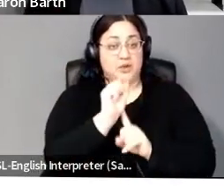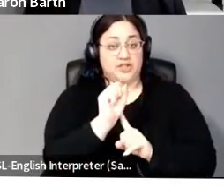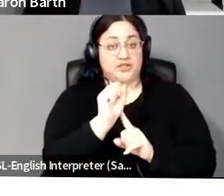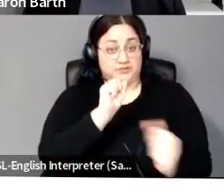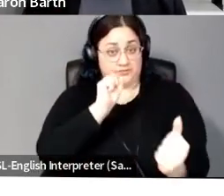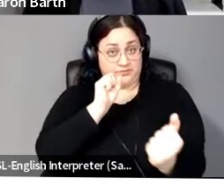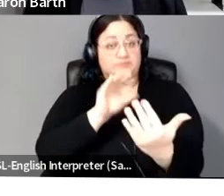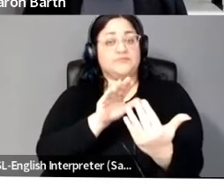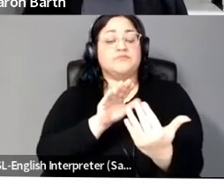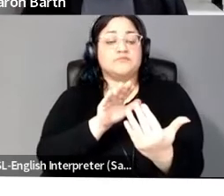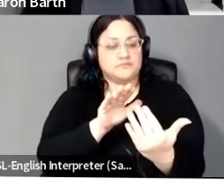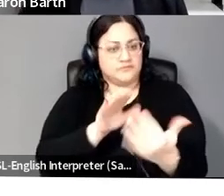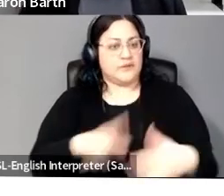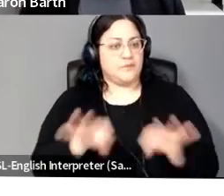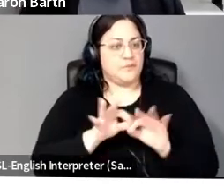stereotype bias,